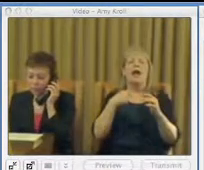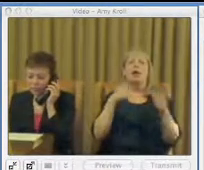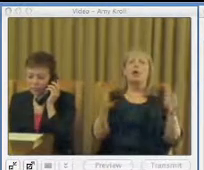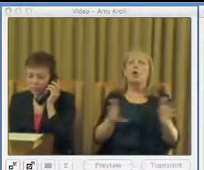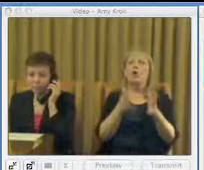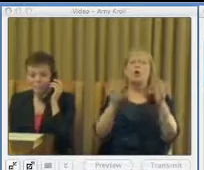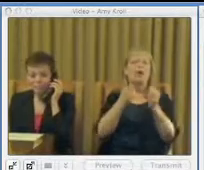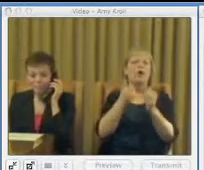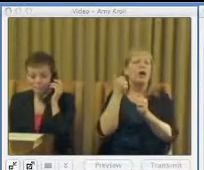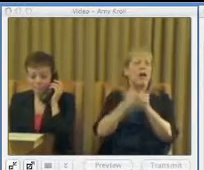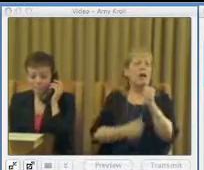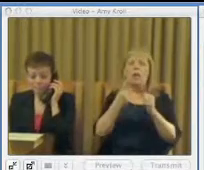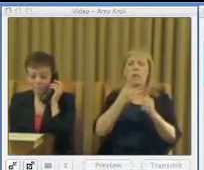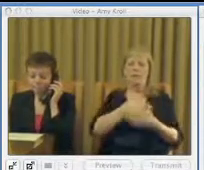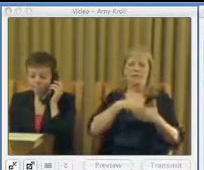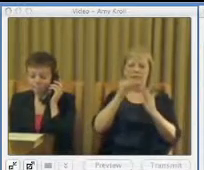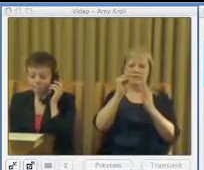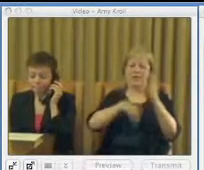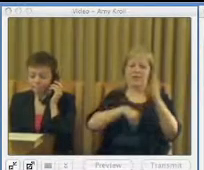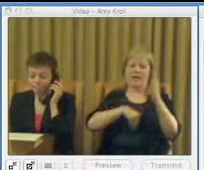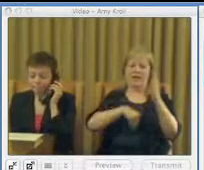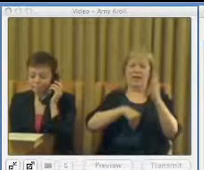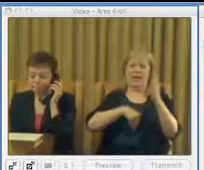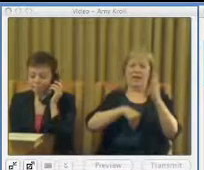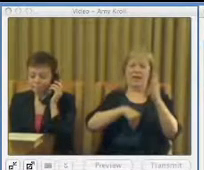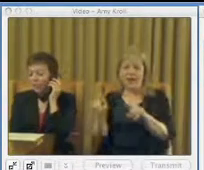And I encourage everyone to complete the survey